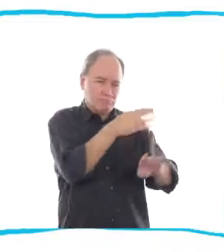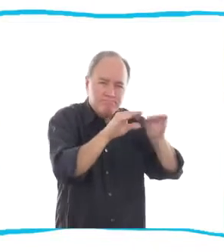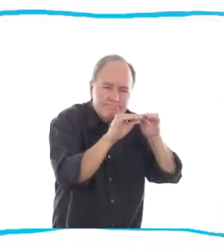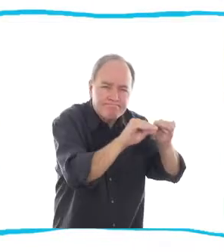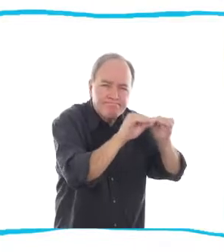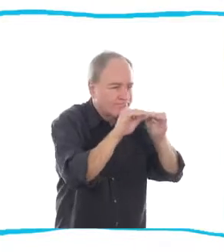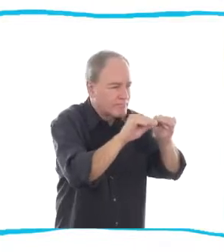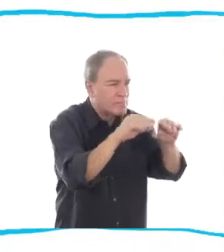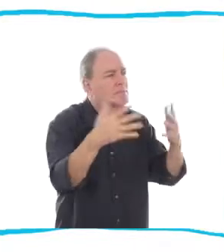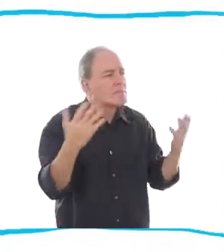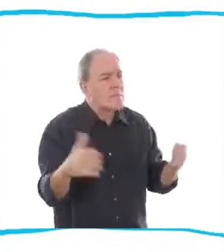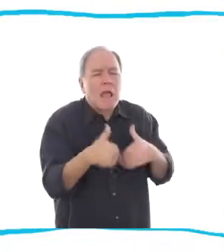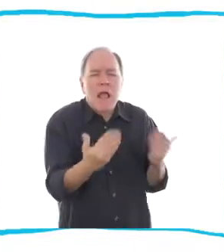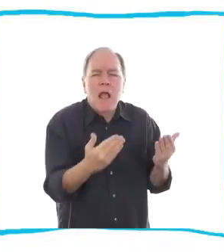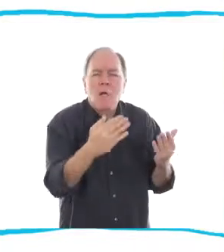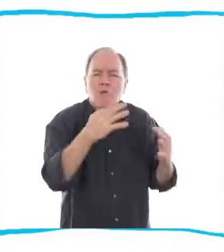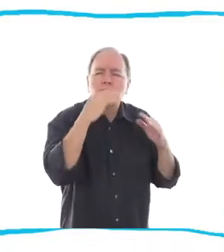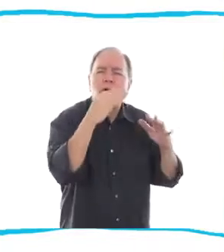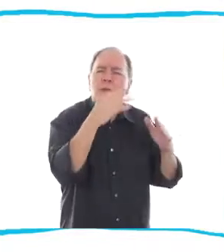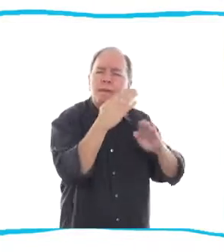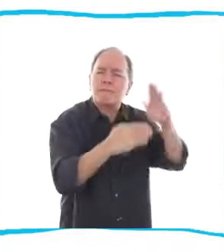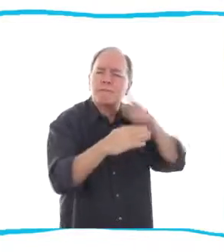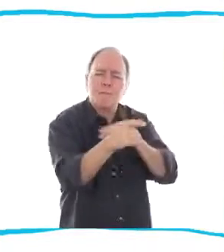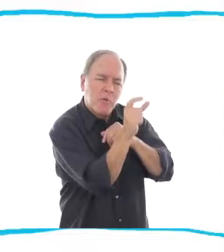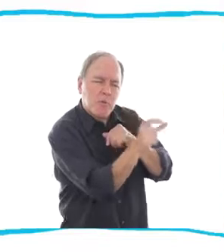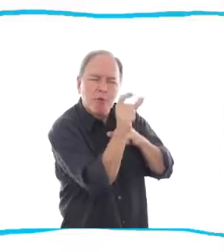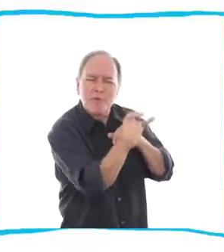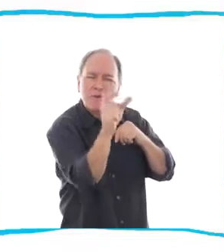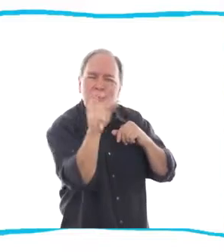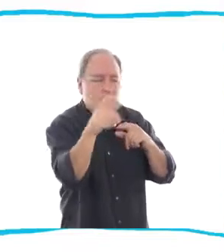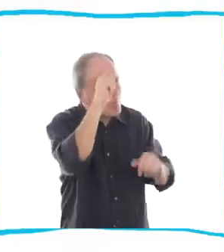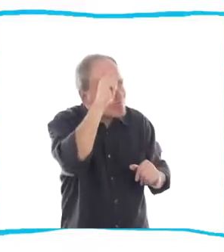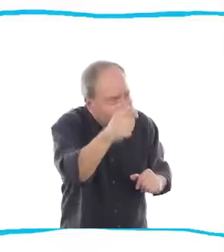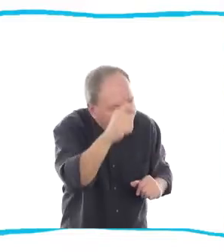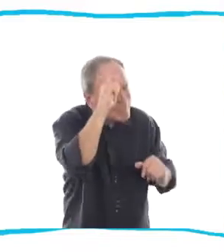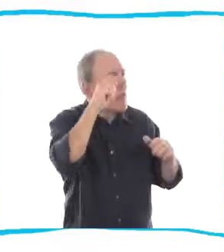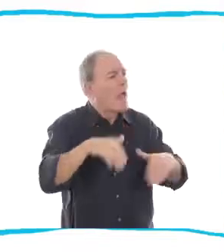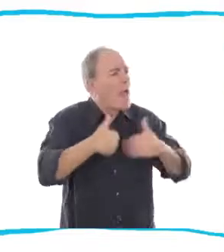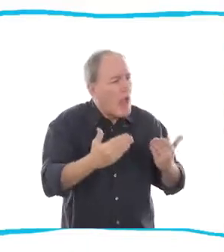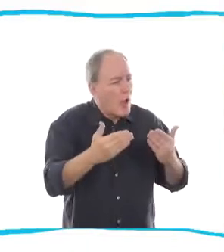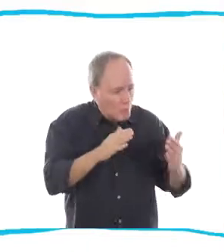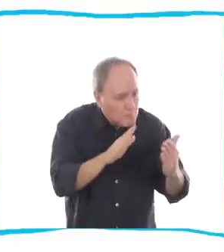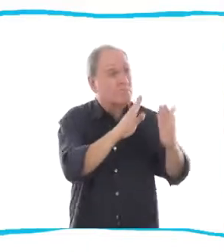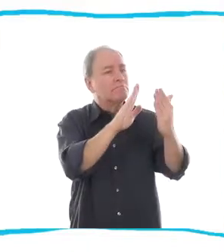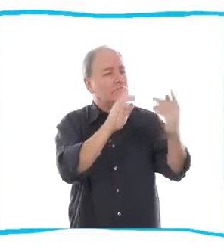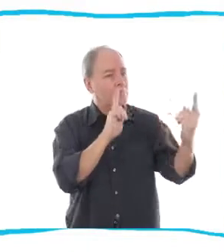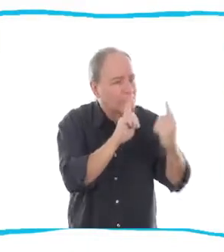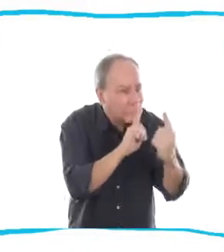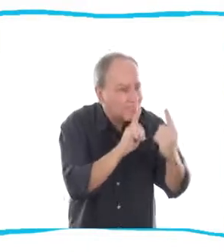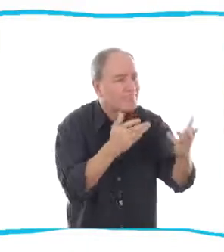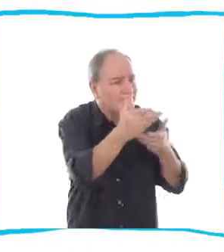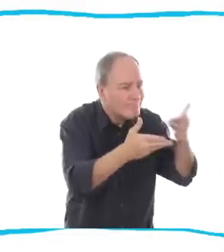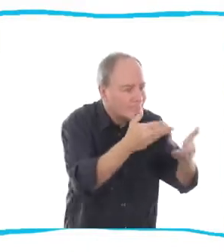be briefed about how to work with persons with disabilities, from the terminology they use to the way they address persons